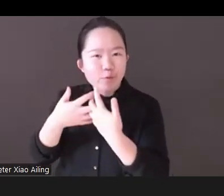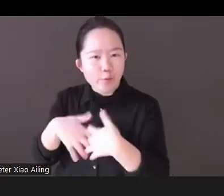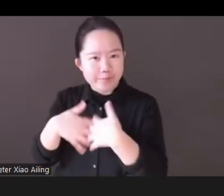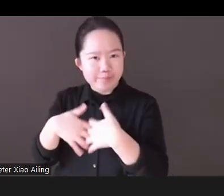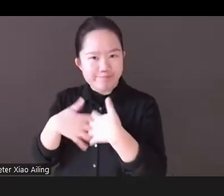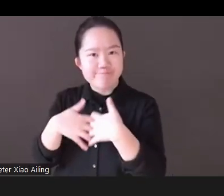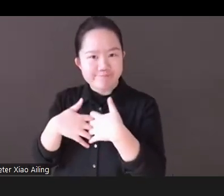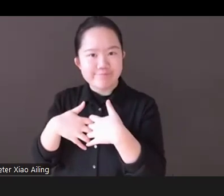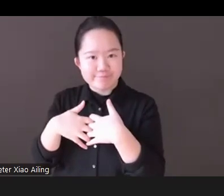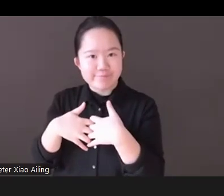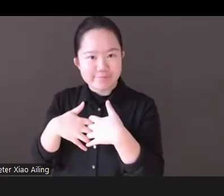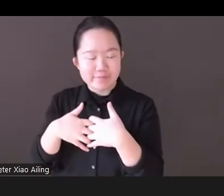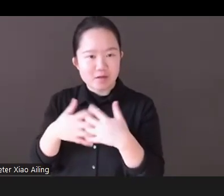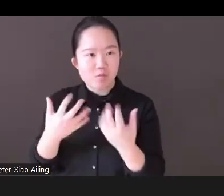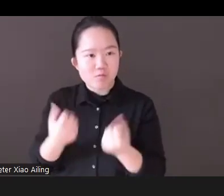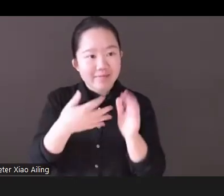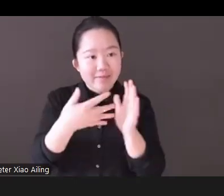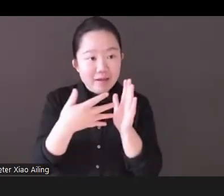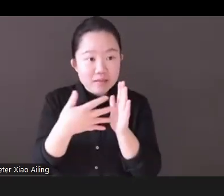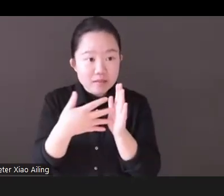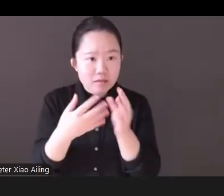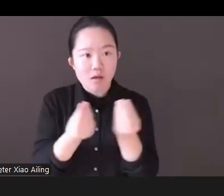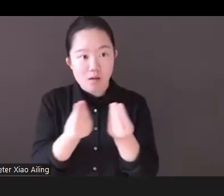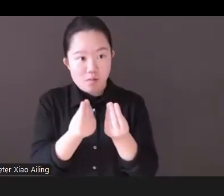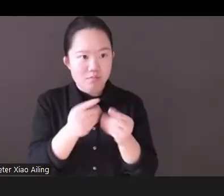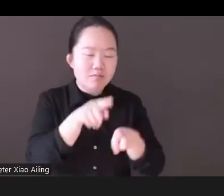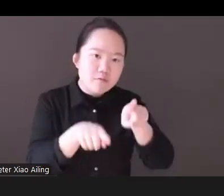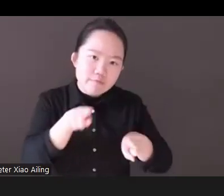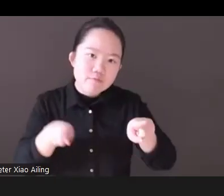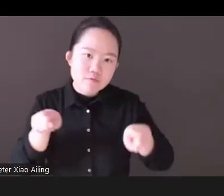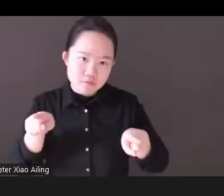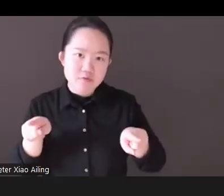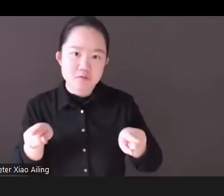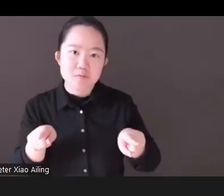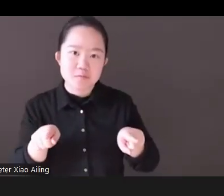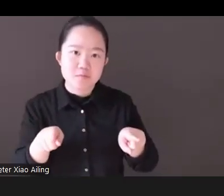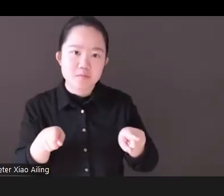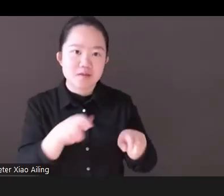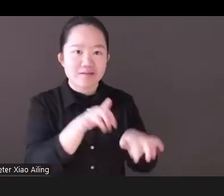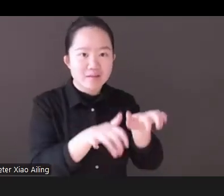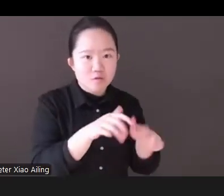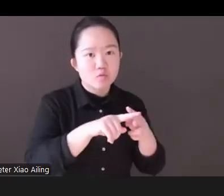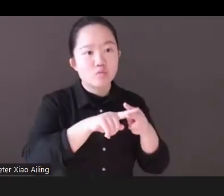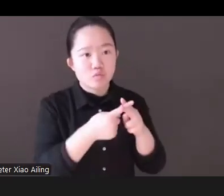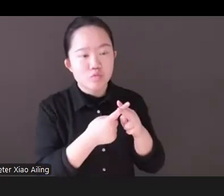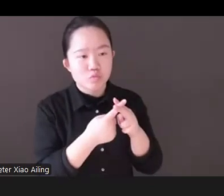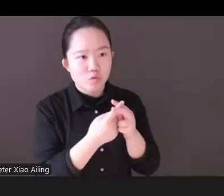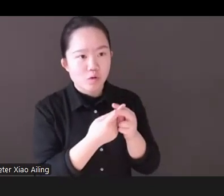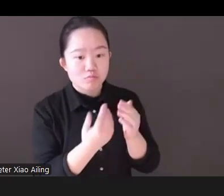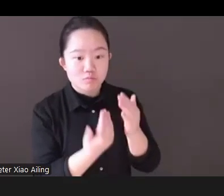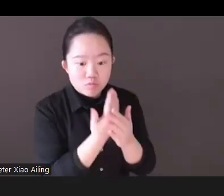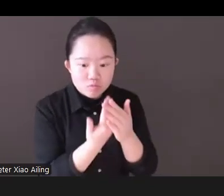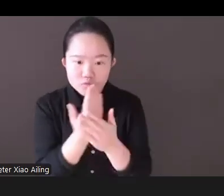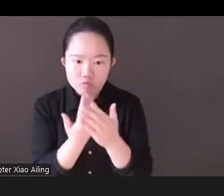external experts, but we'll do it in-house. What could I add?